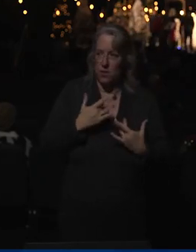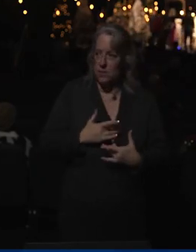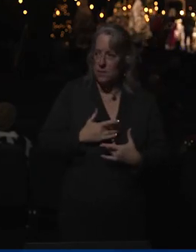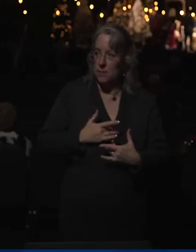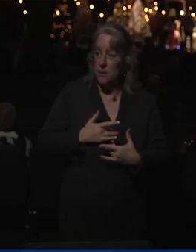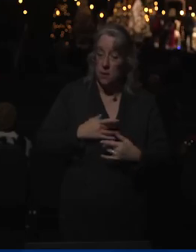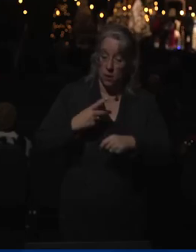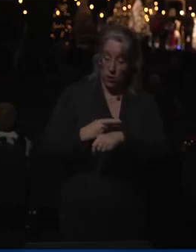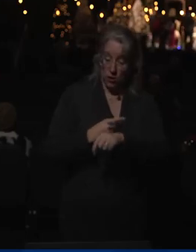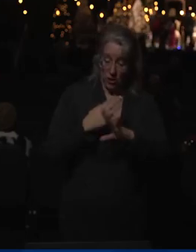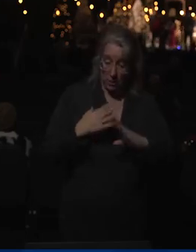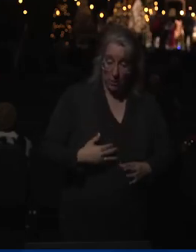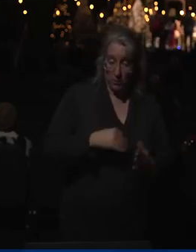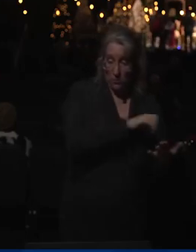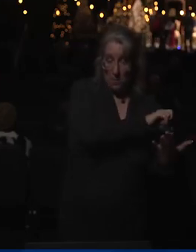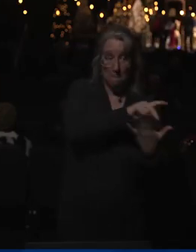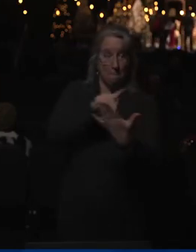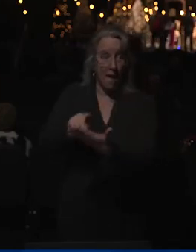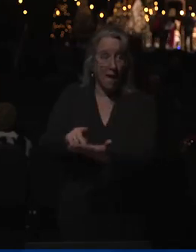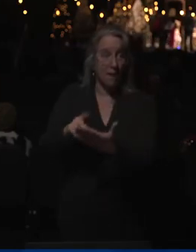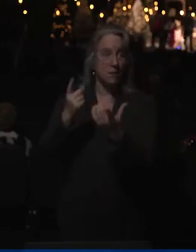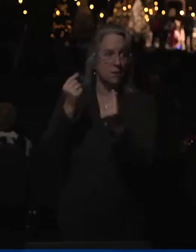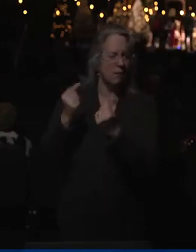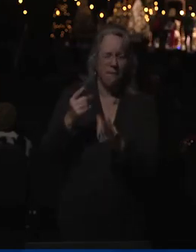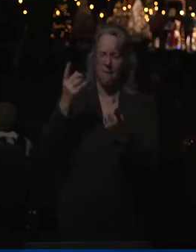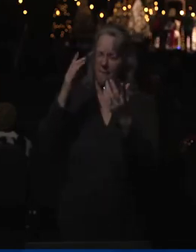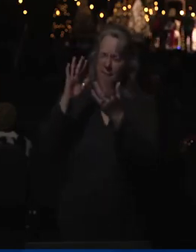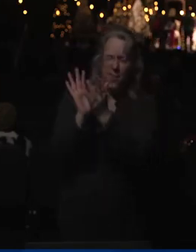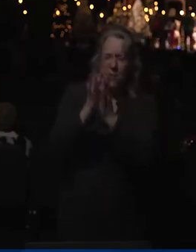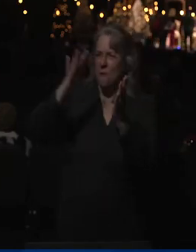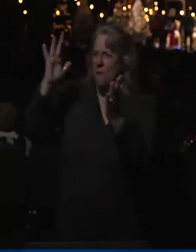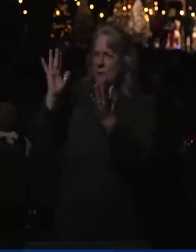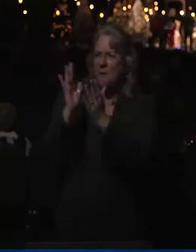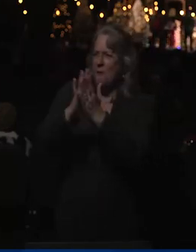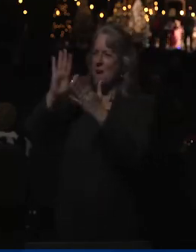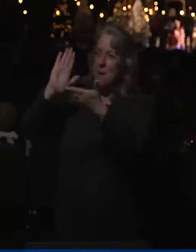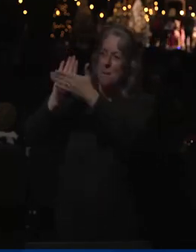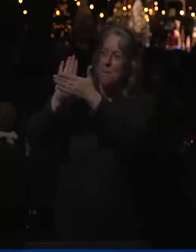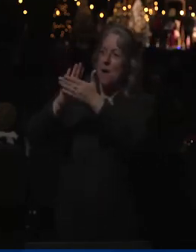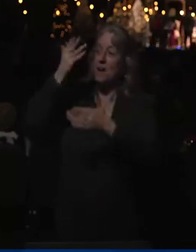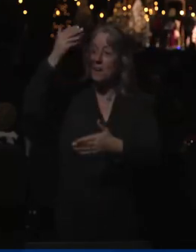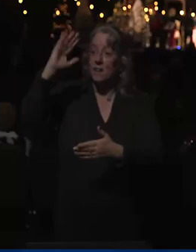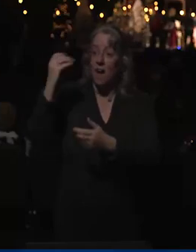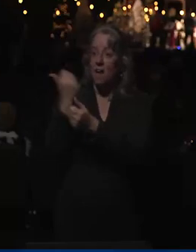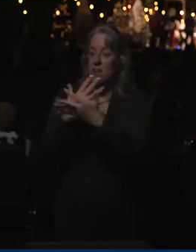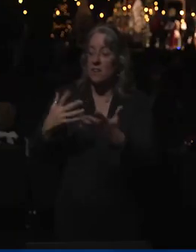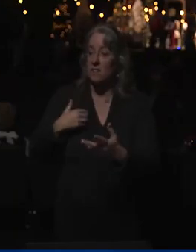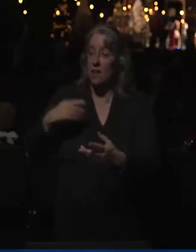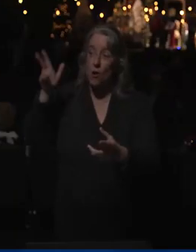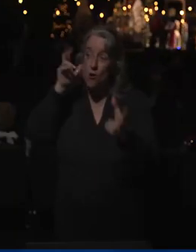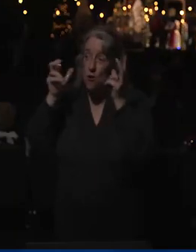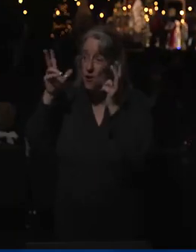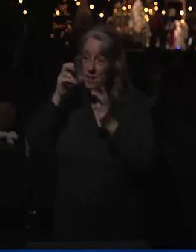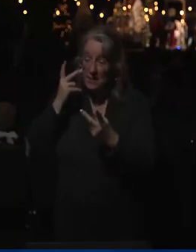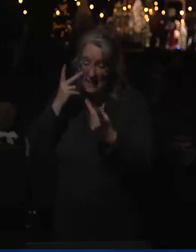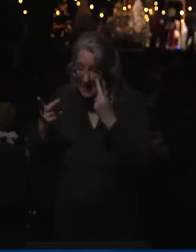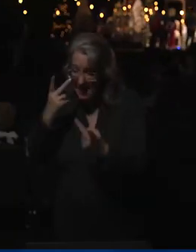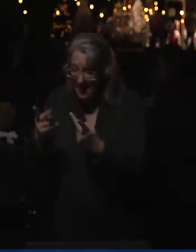returned, glorifying and praising God for all the things they had heard and seen, which were just as they had been told.